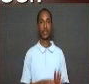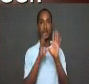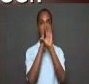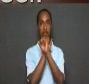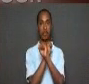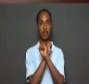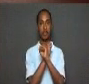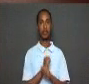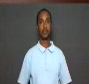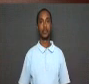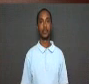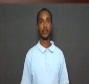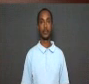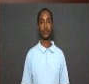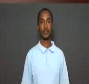Time's up.